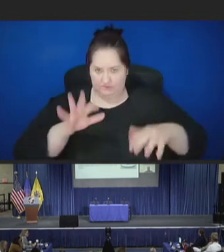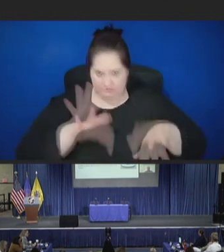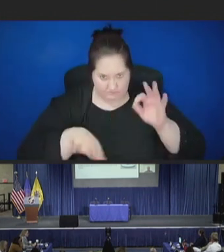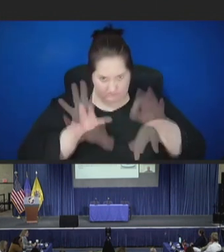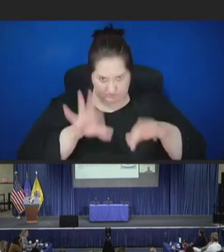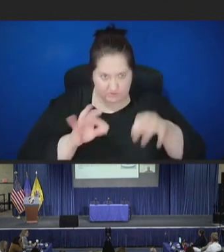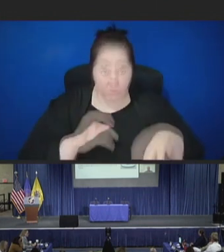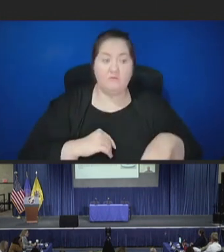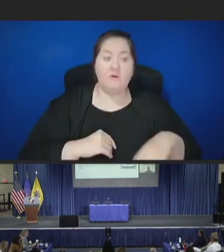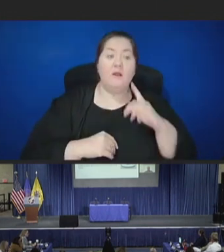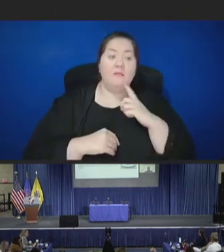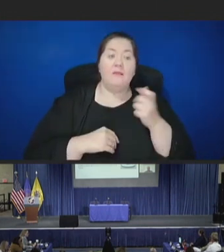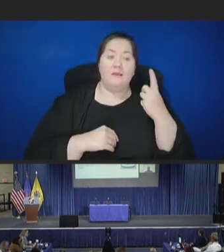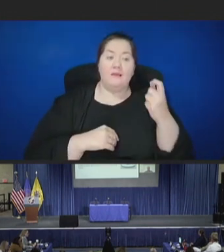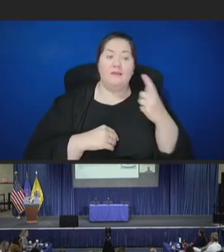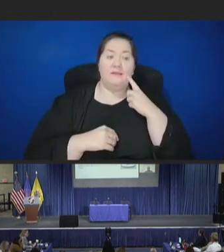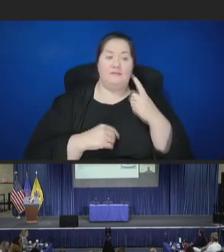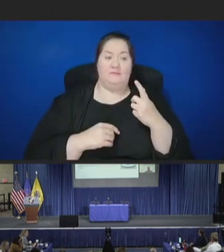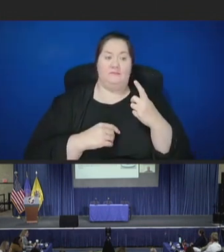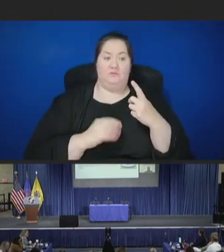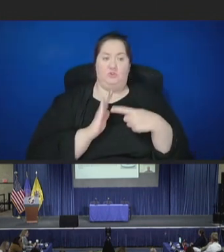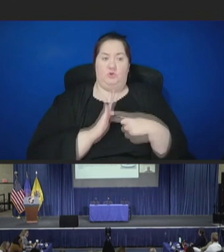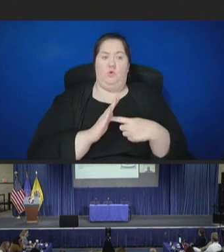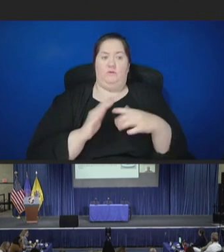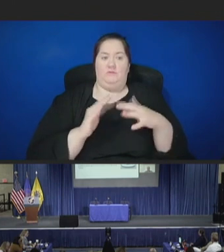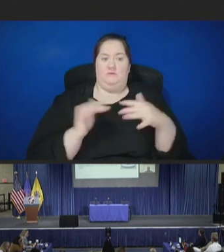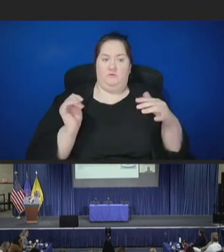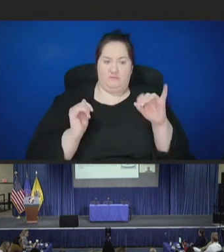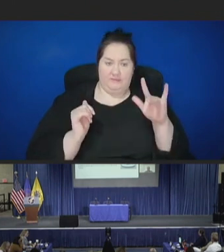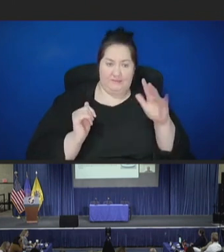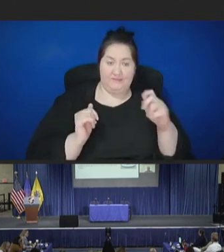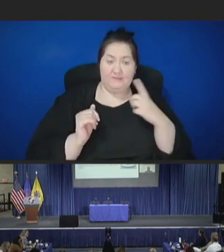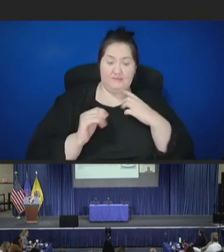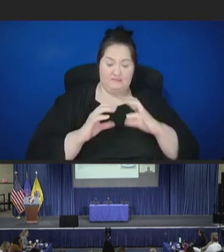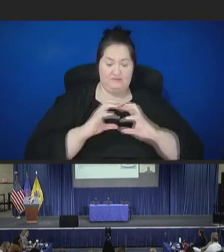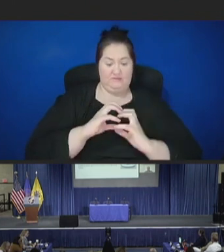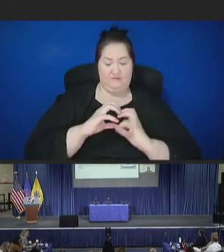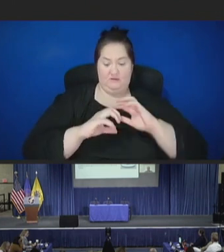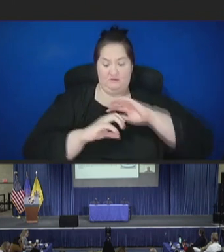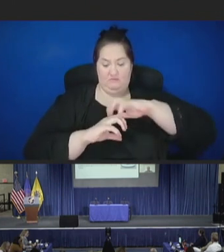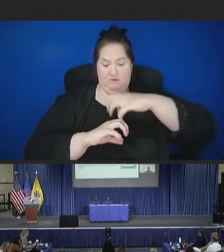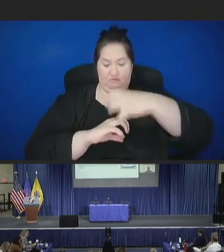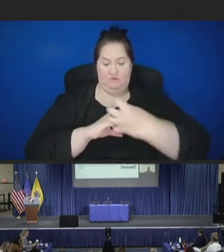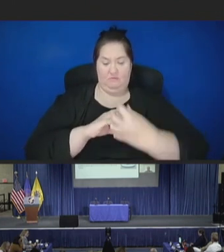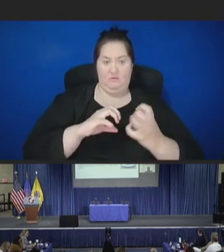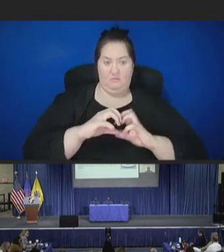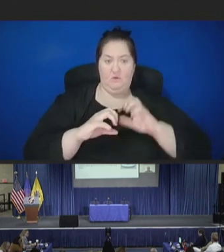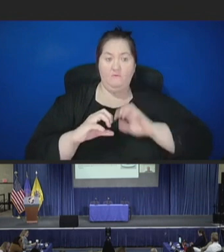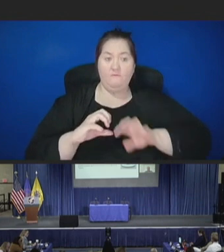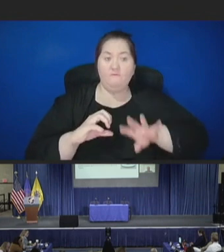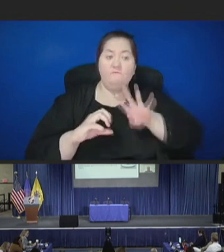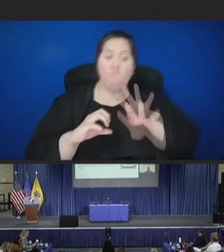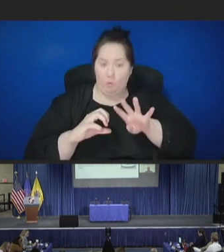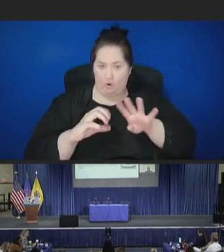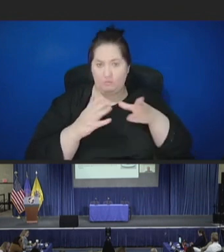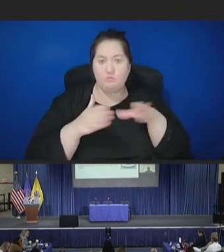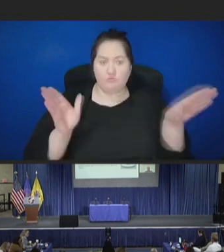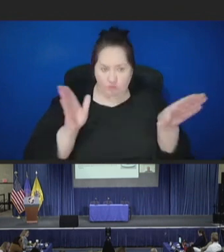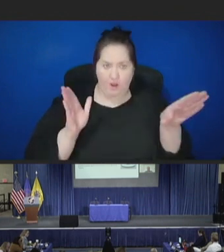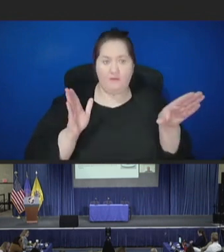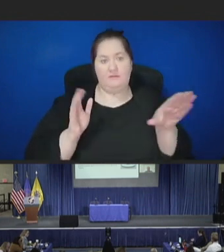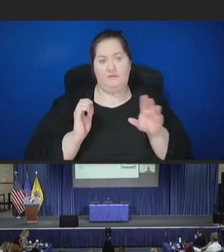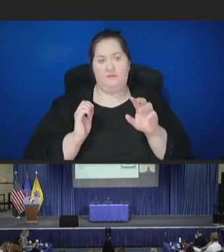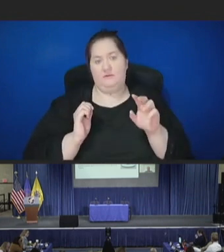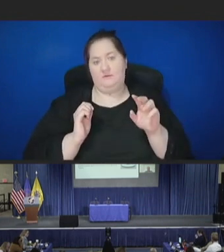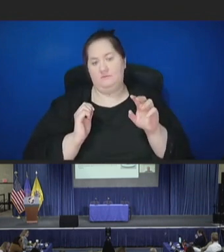neutralize diverse isolates. This is a cartoon of a trimer with 4 different classes of broadly neutralizing antibodies bound. They can protect against infection